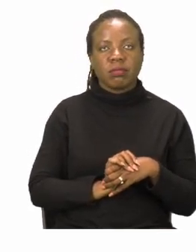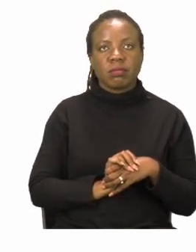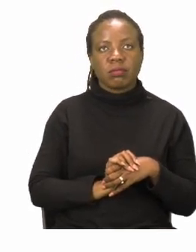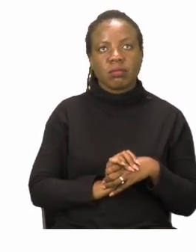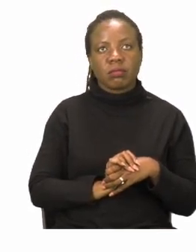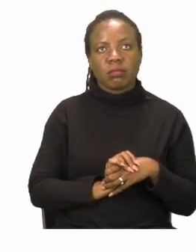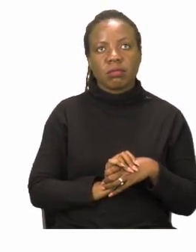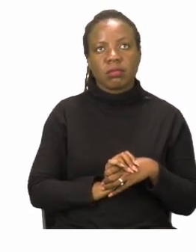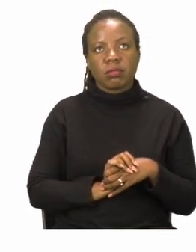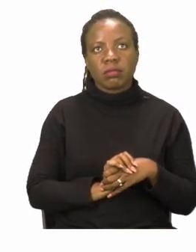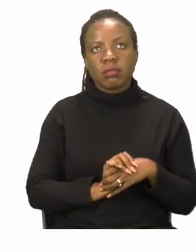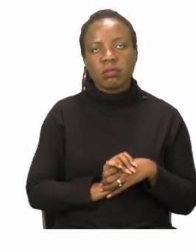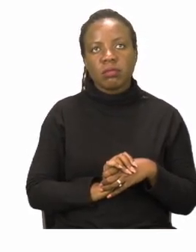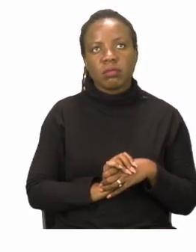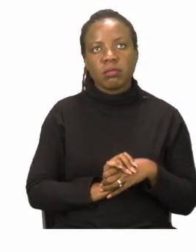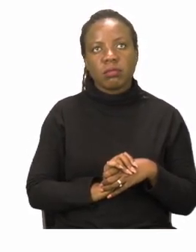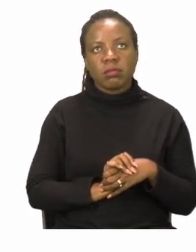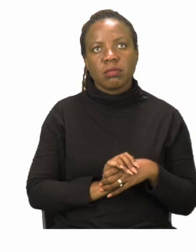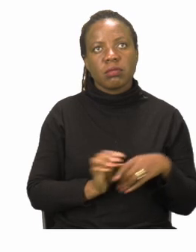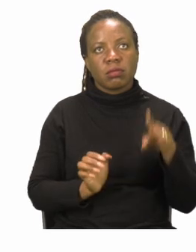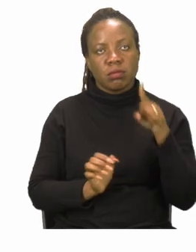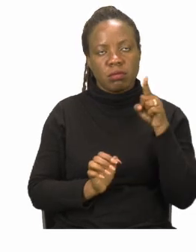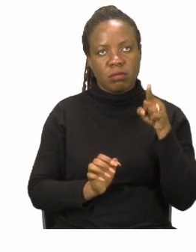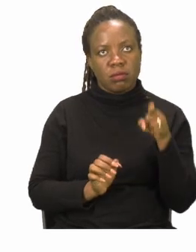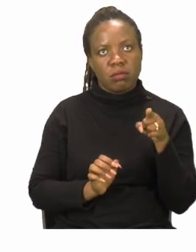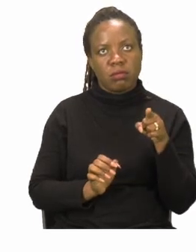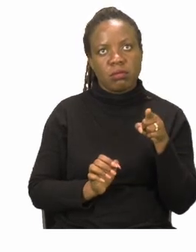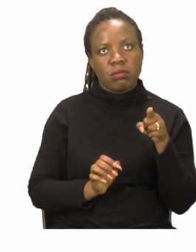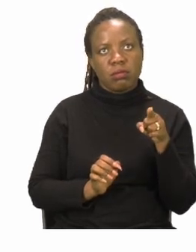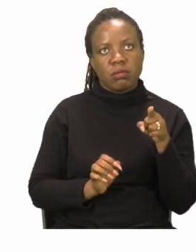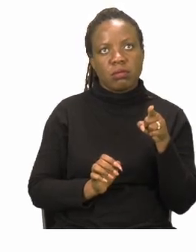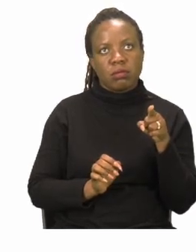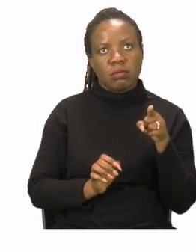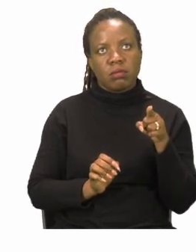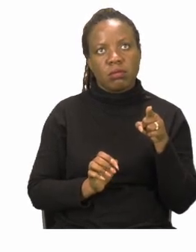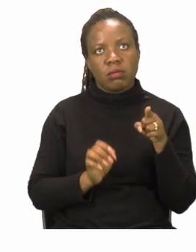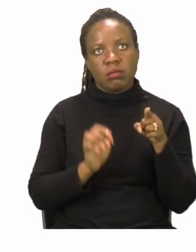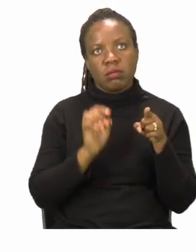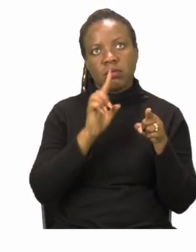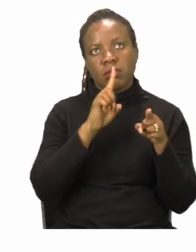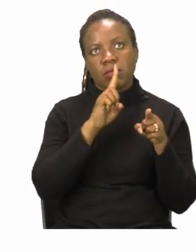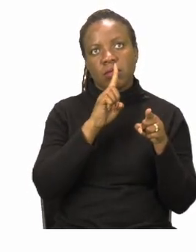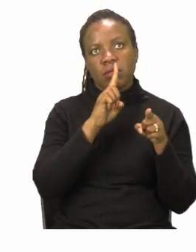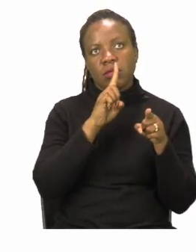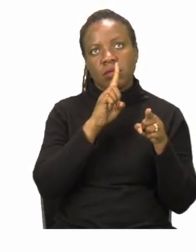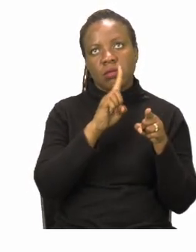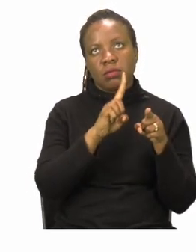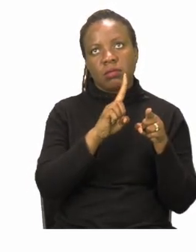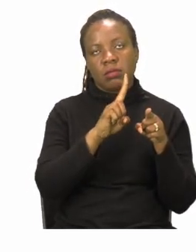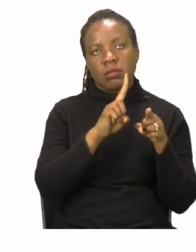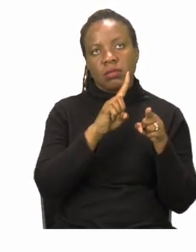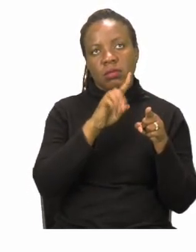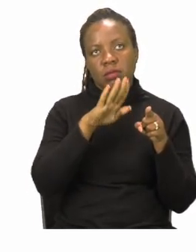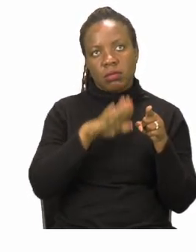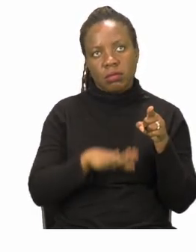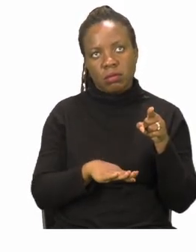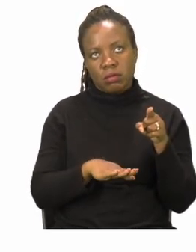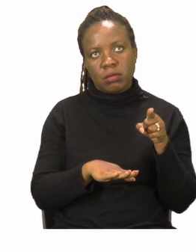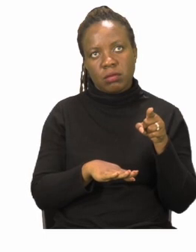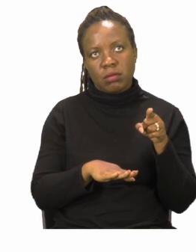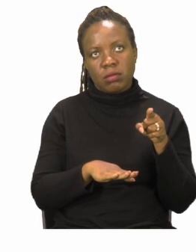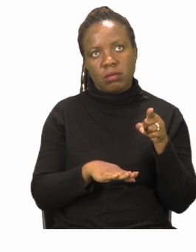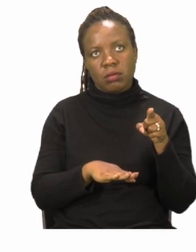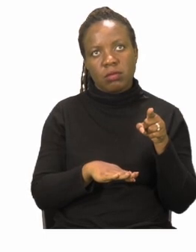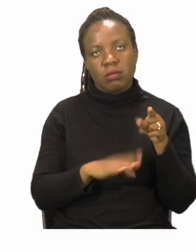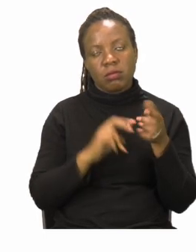and we look to the block on the left. The block on the left is 1